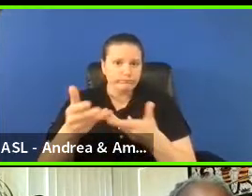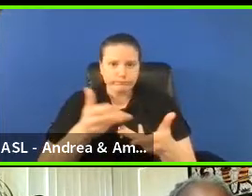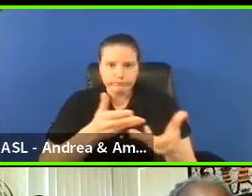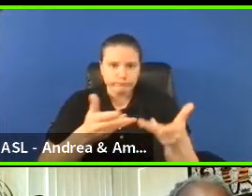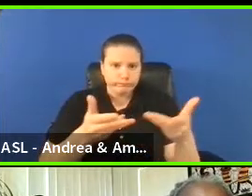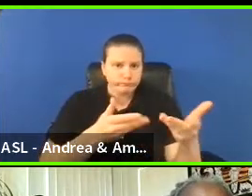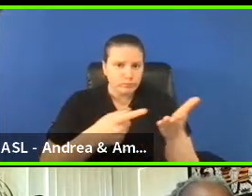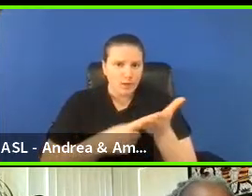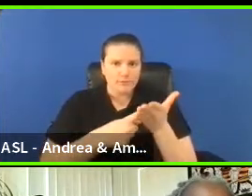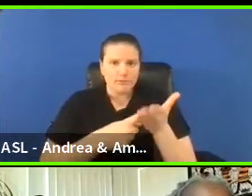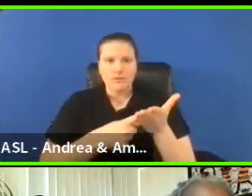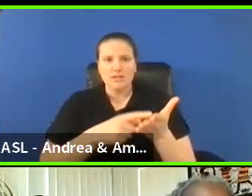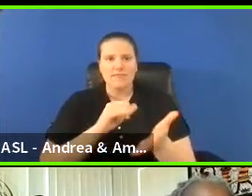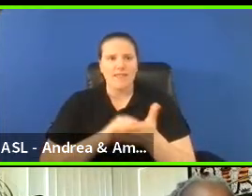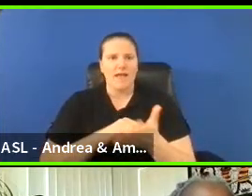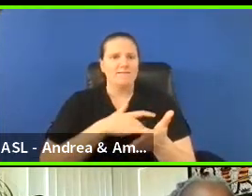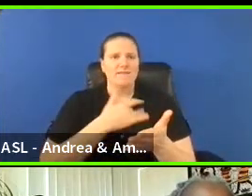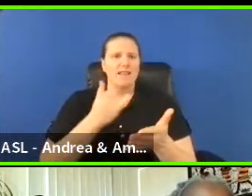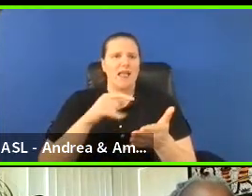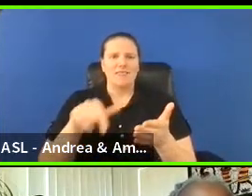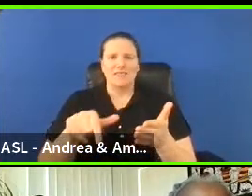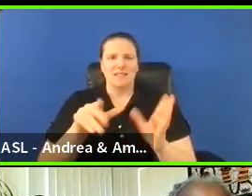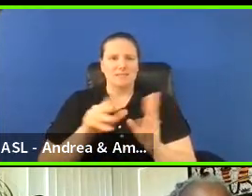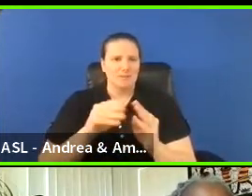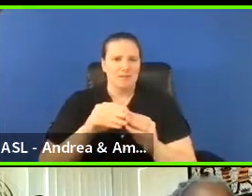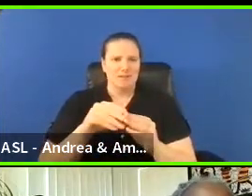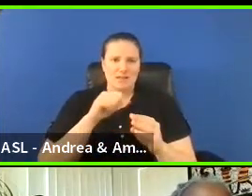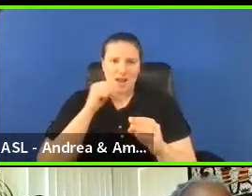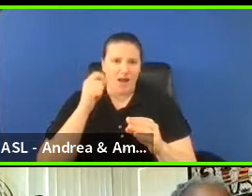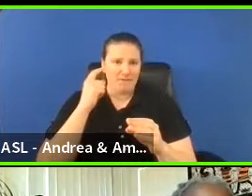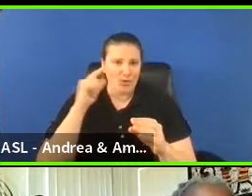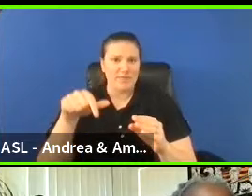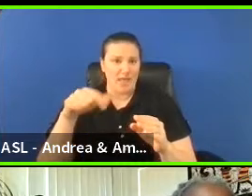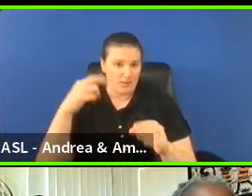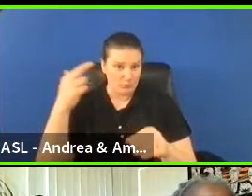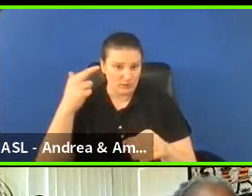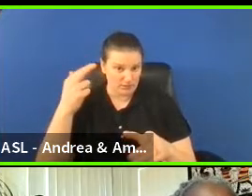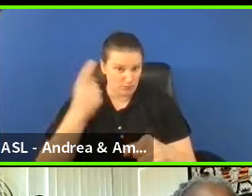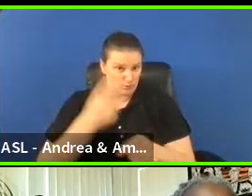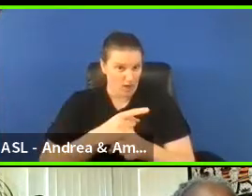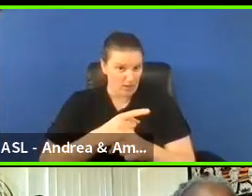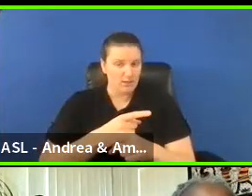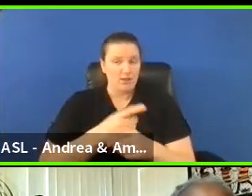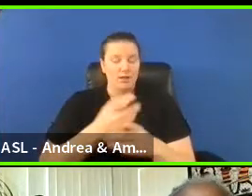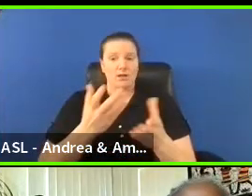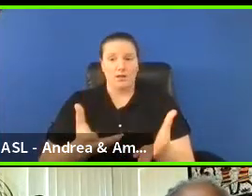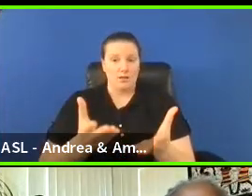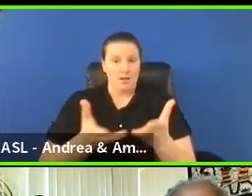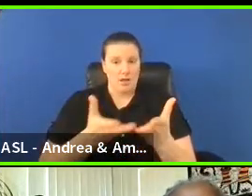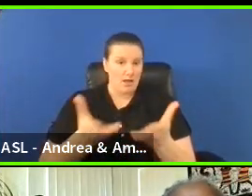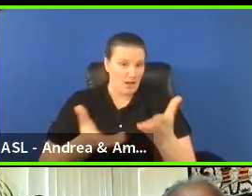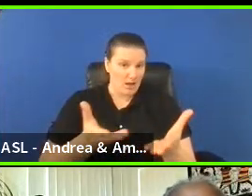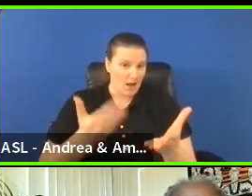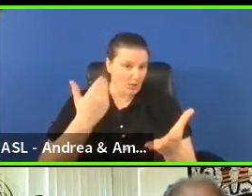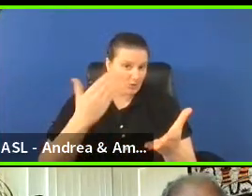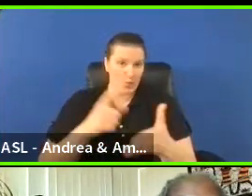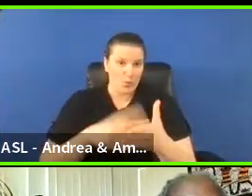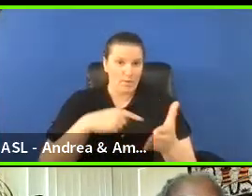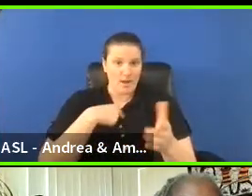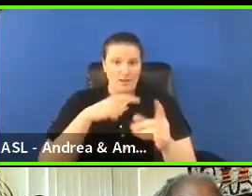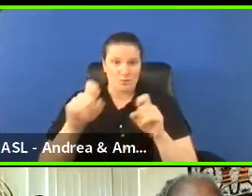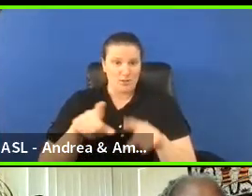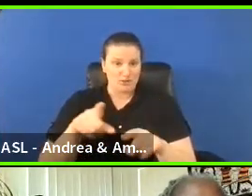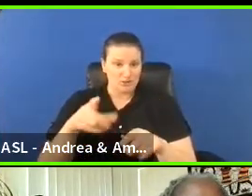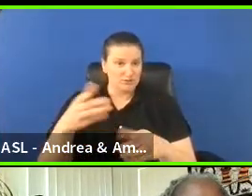conversation. And it kind of feels like these meetings are not for that purpose, right? So I don't know what my